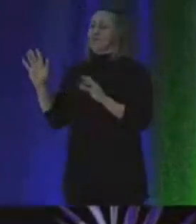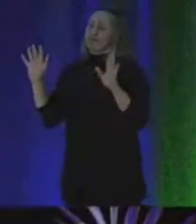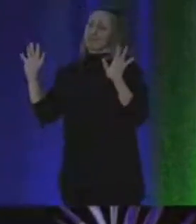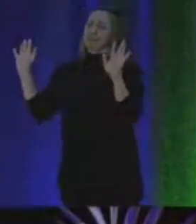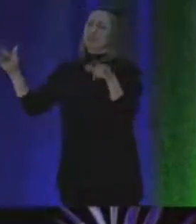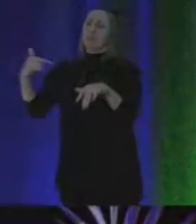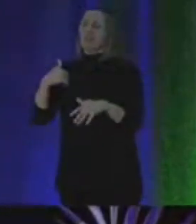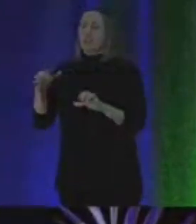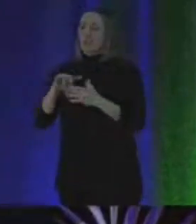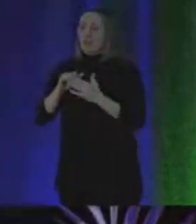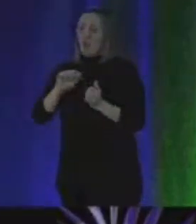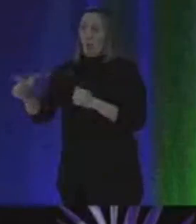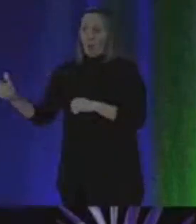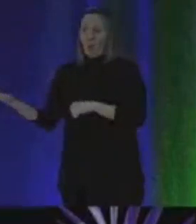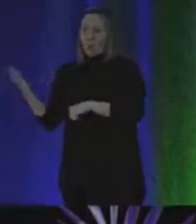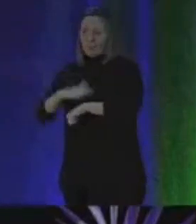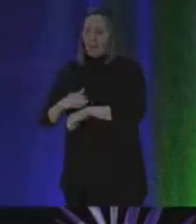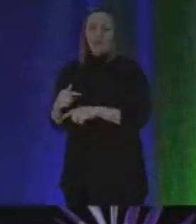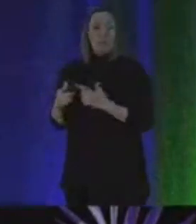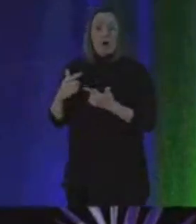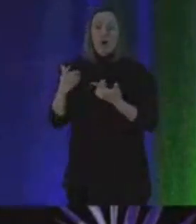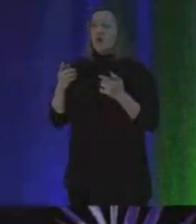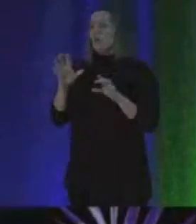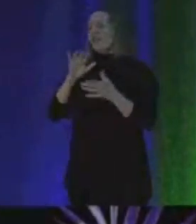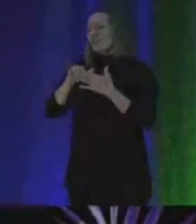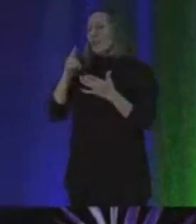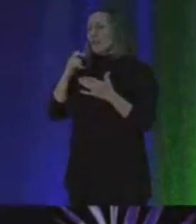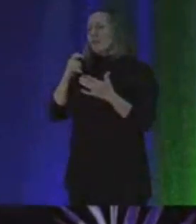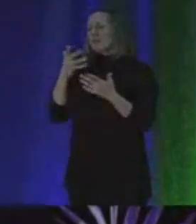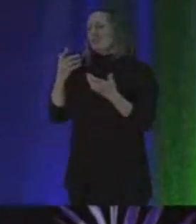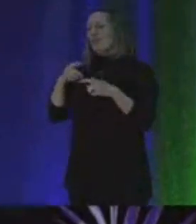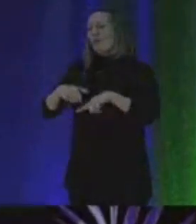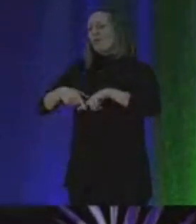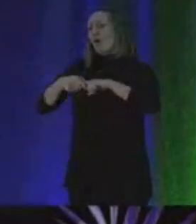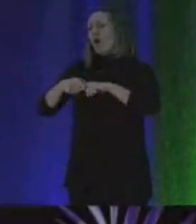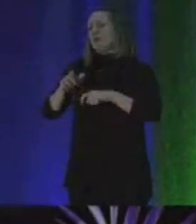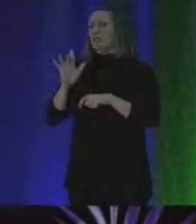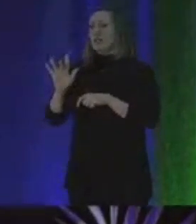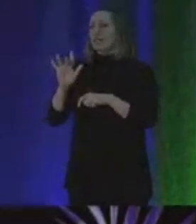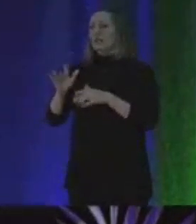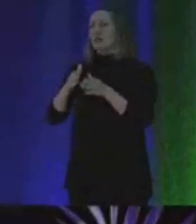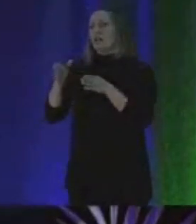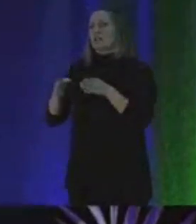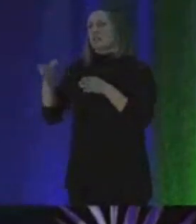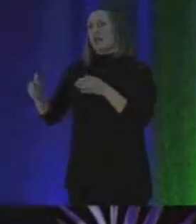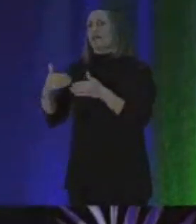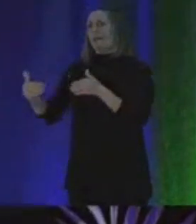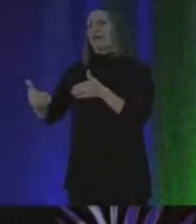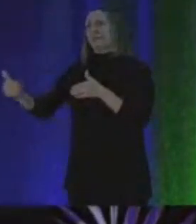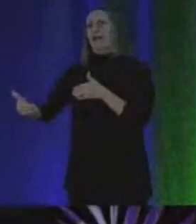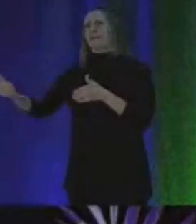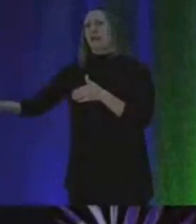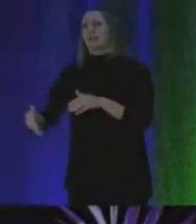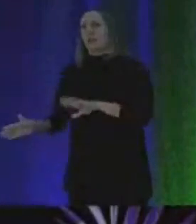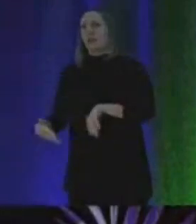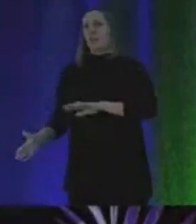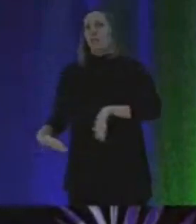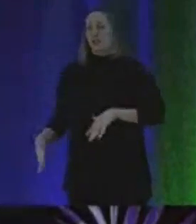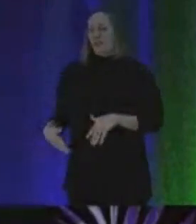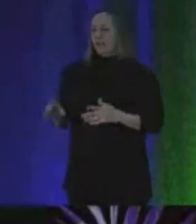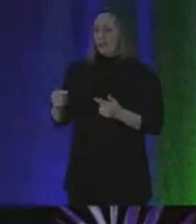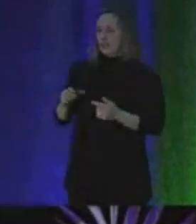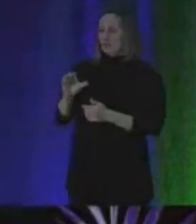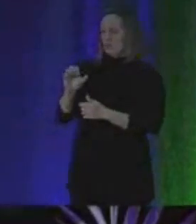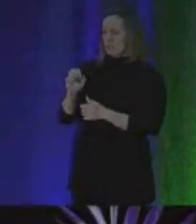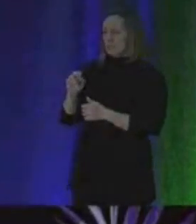that, mostly because you don't want to pause, you're sitting there clicking like next, like an idiot. You could just console